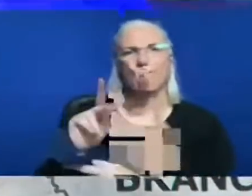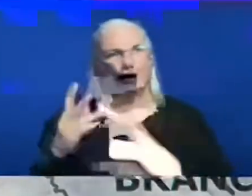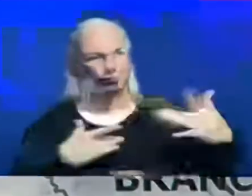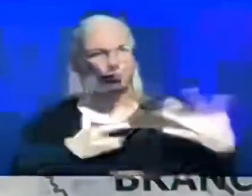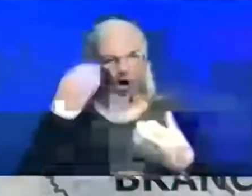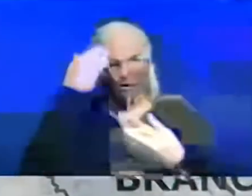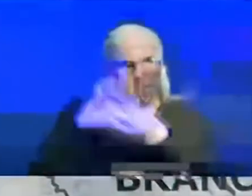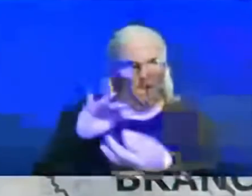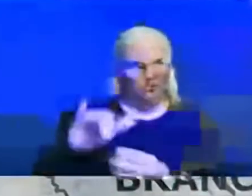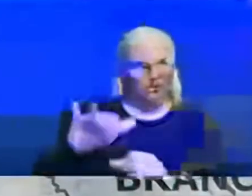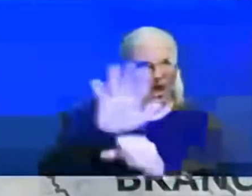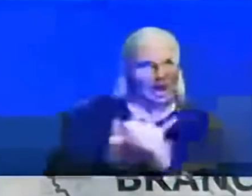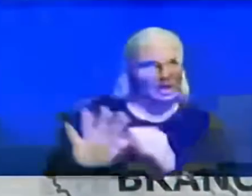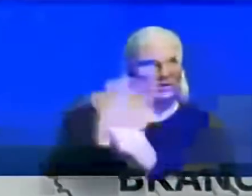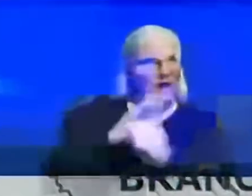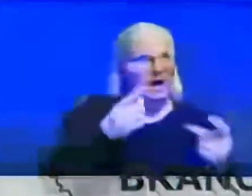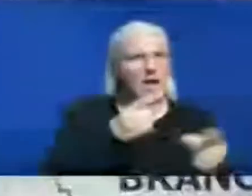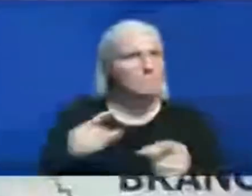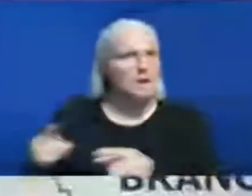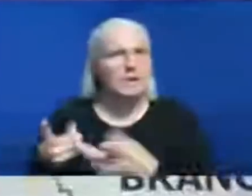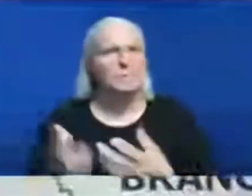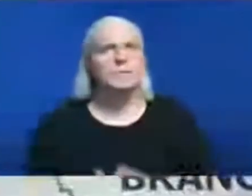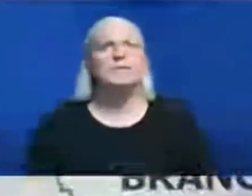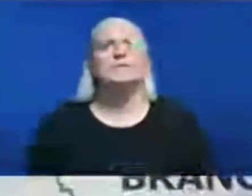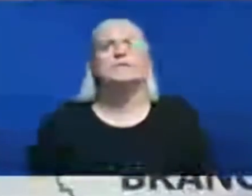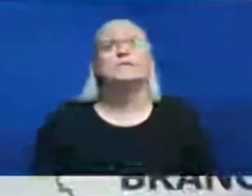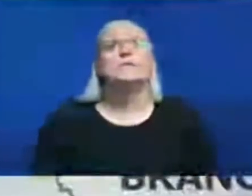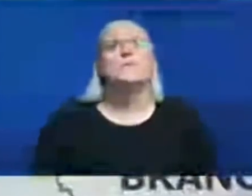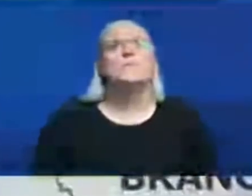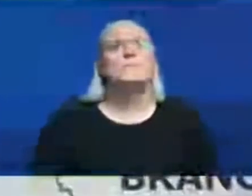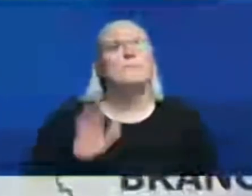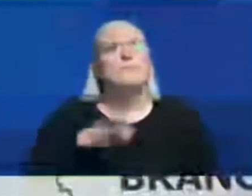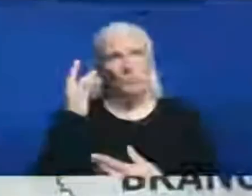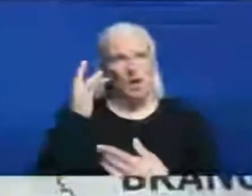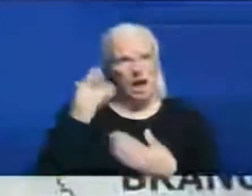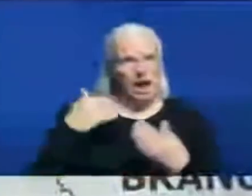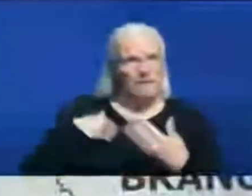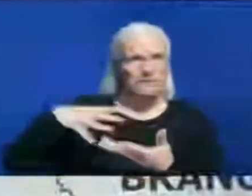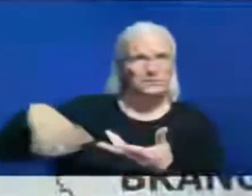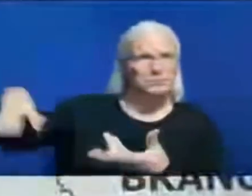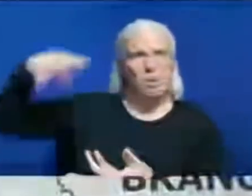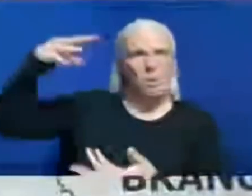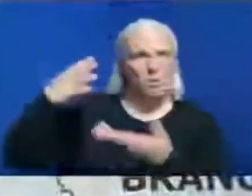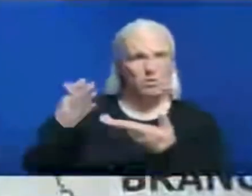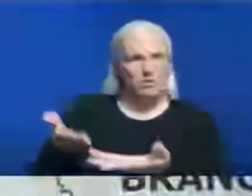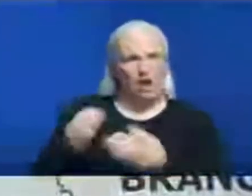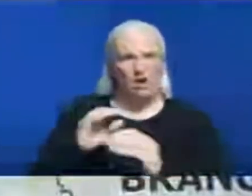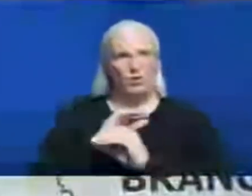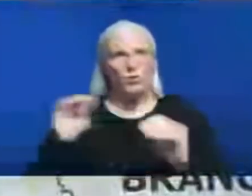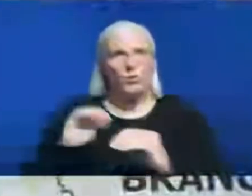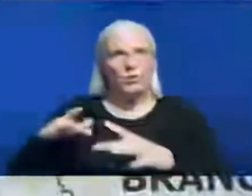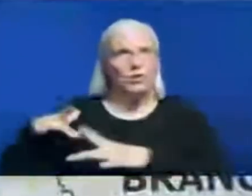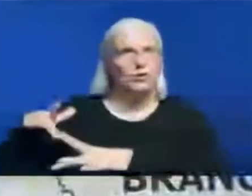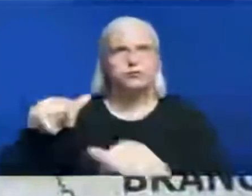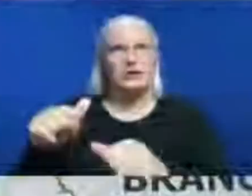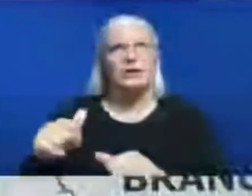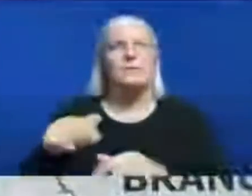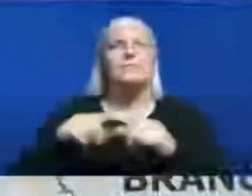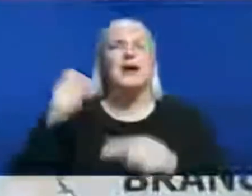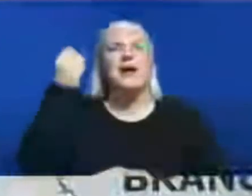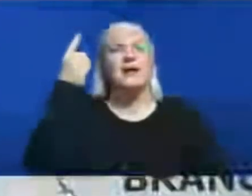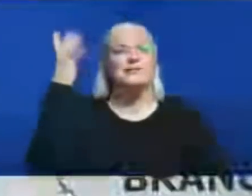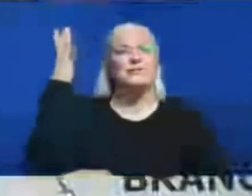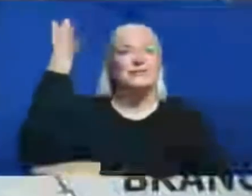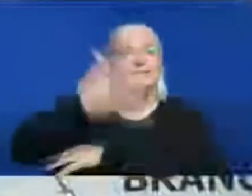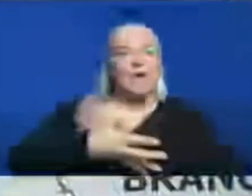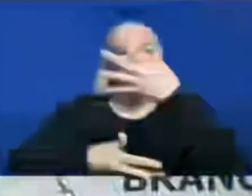in here if it hasn't had any growth or anything? And again, this isn't an old fire scar. There's lots of material that continues to consume on the forest floor. We